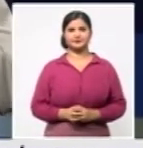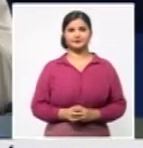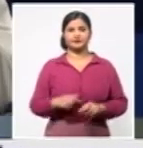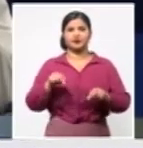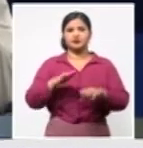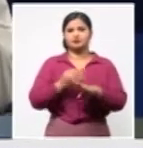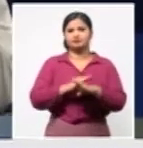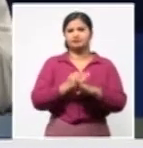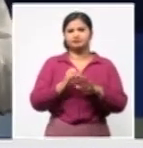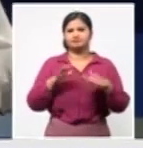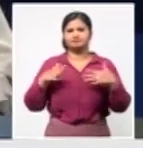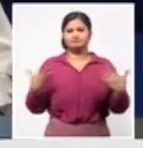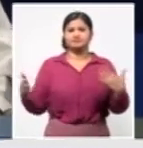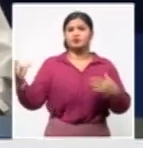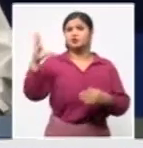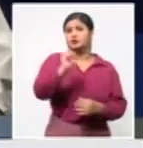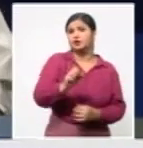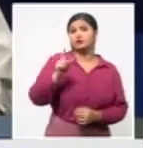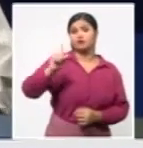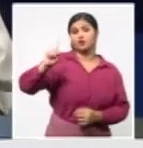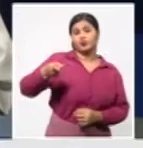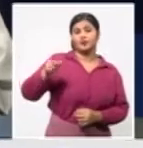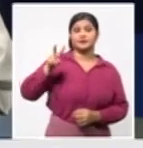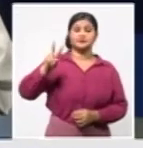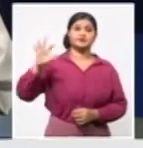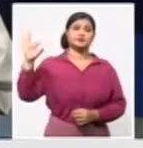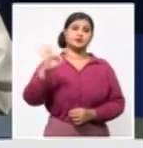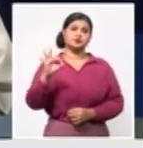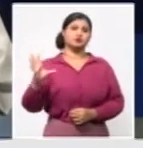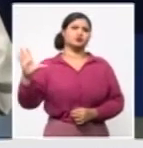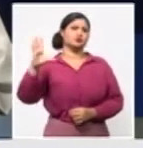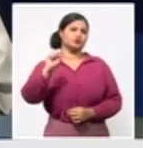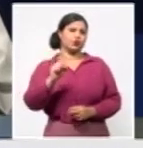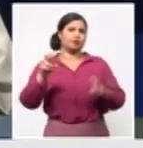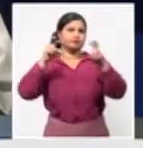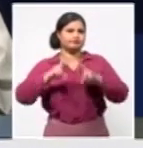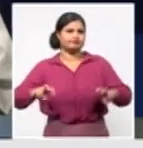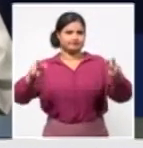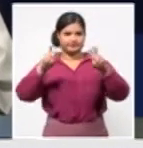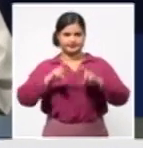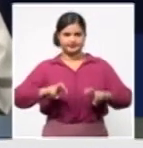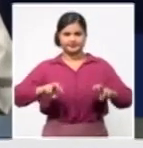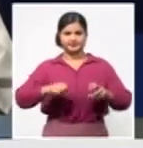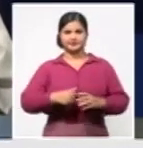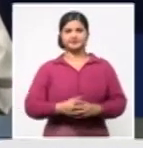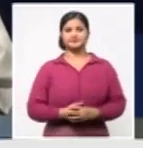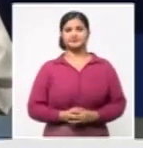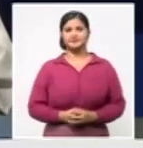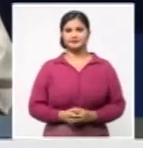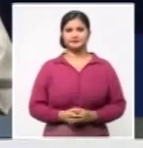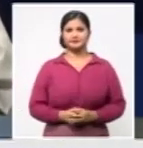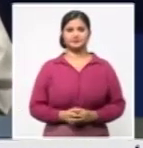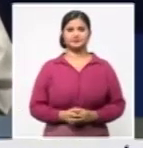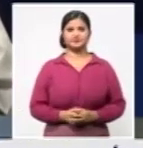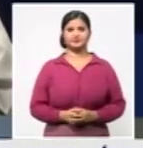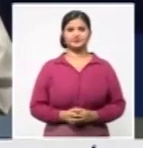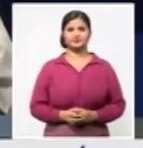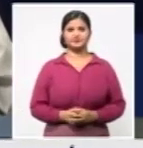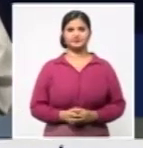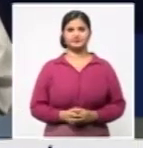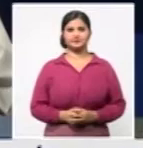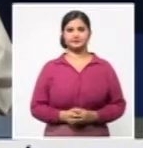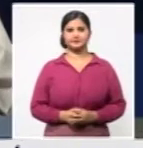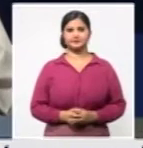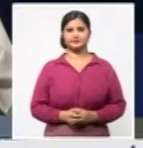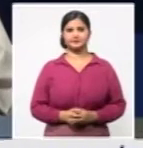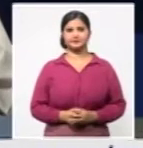Cuba, 70 in Holguín, and in this way we continue to monitor at-risk groups in the country. The